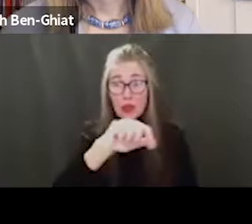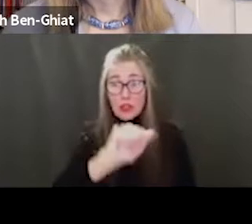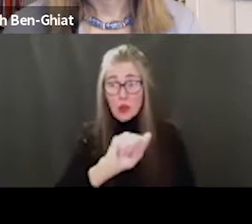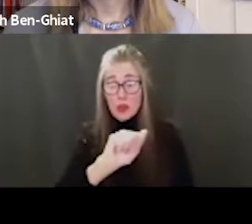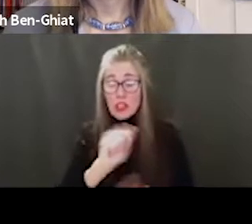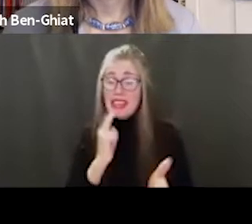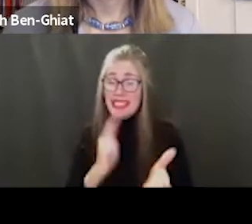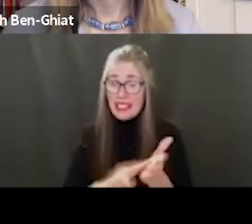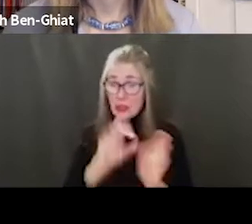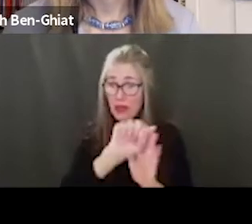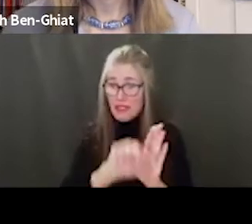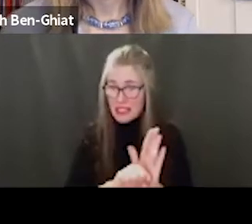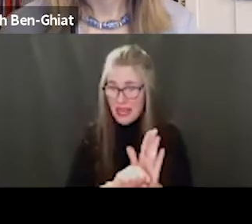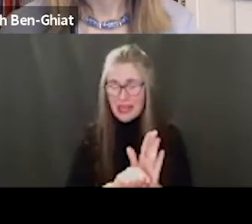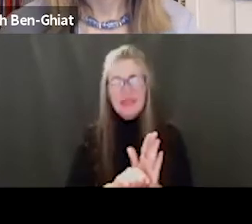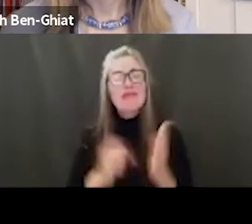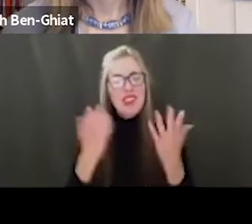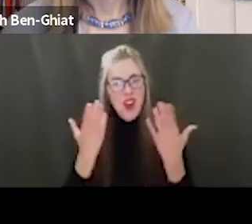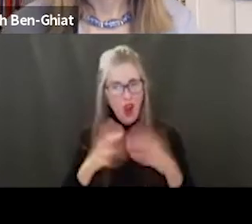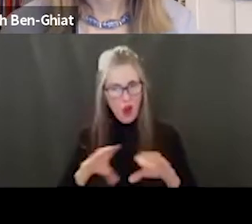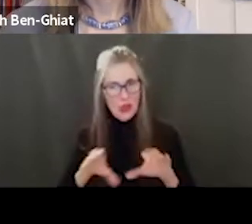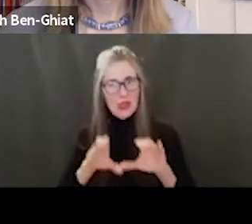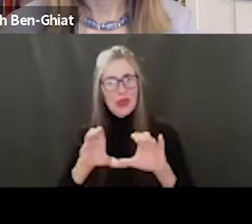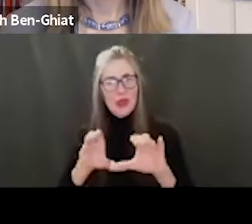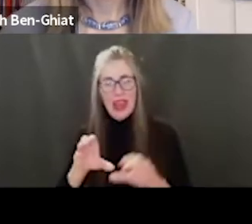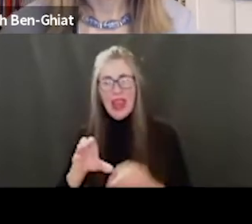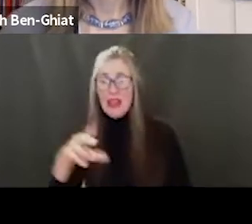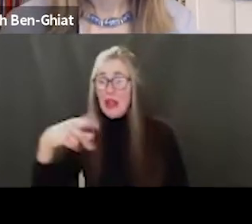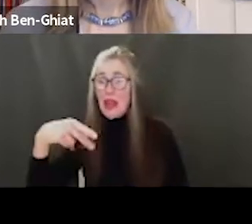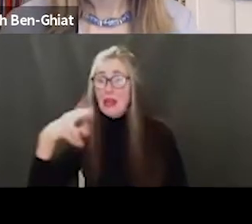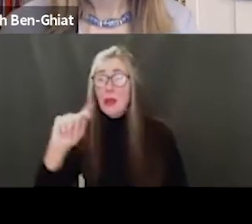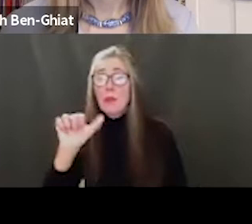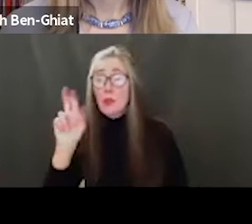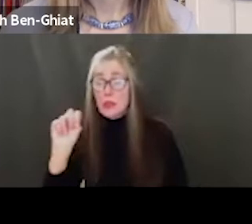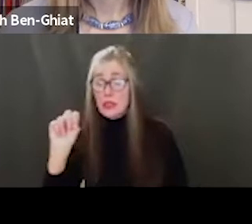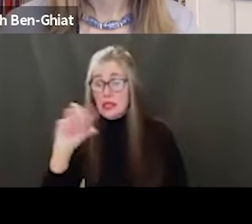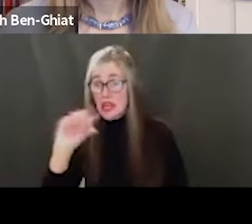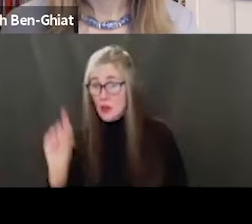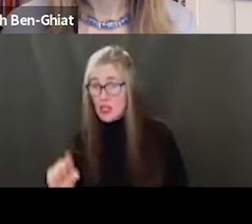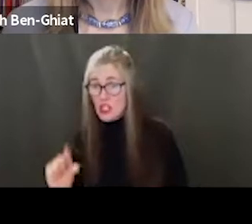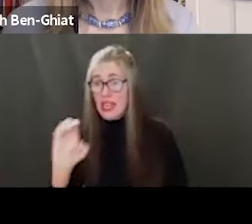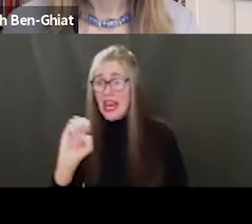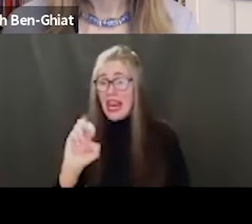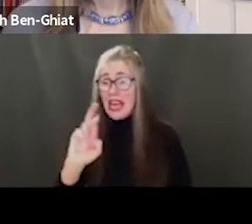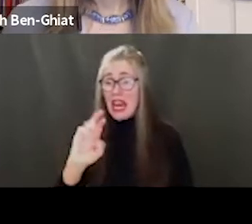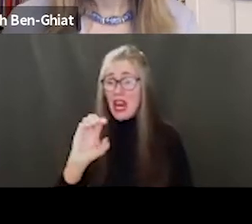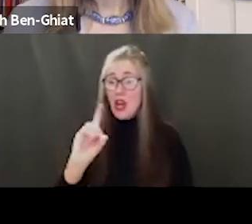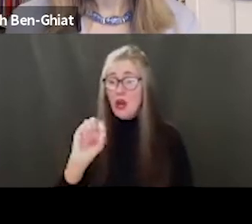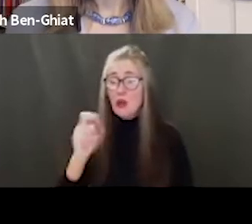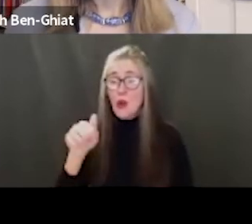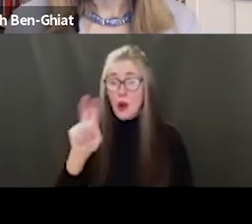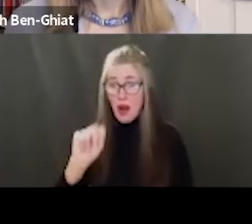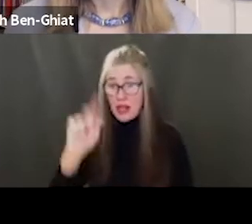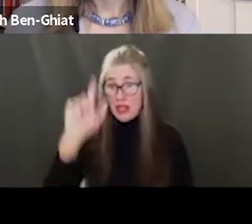how authoritarianism already operates under Putin in Russia and Erdogan in Turkey and many other places.